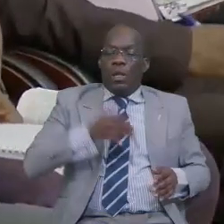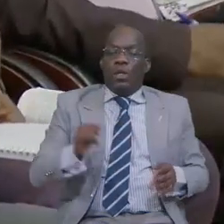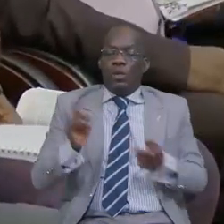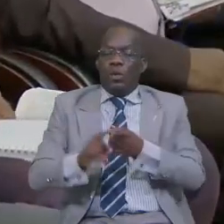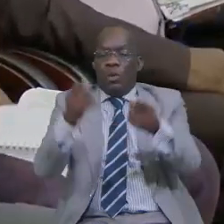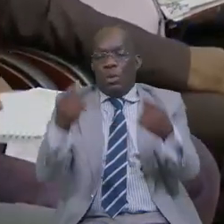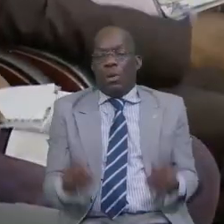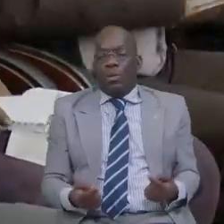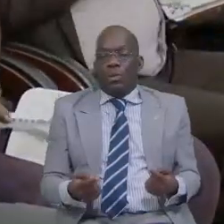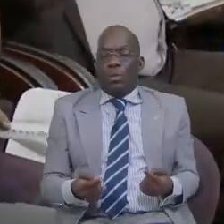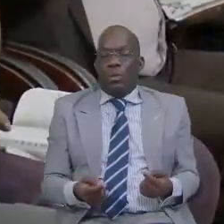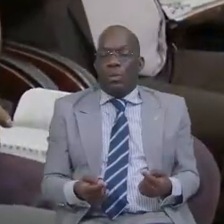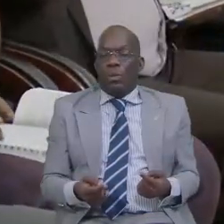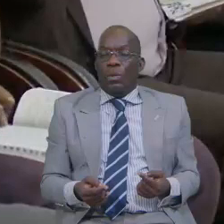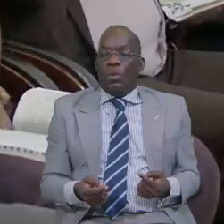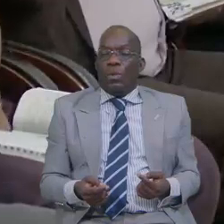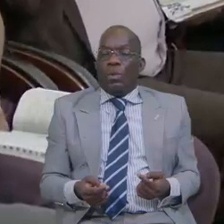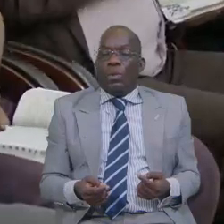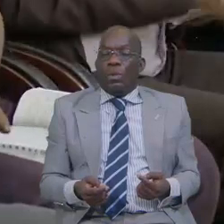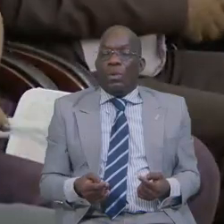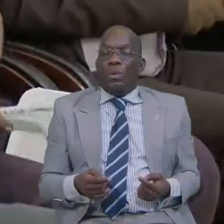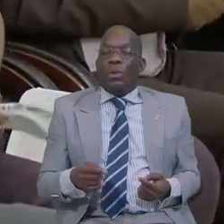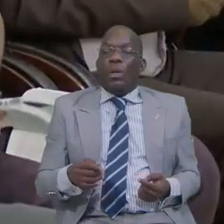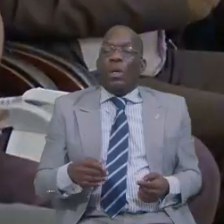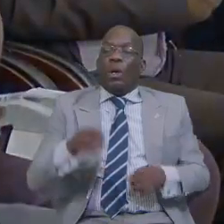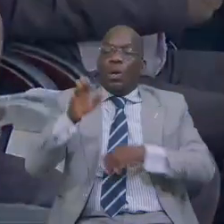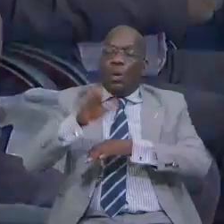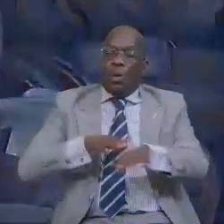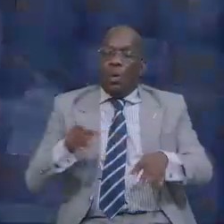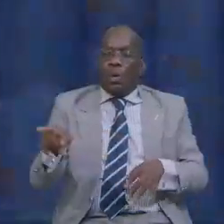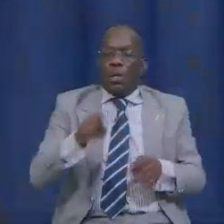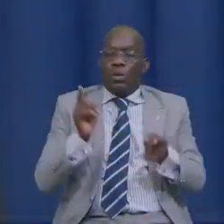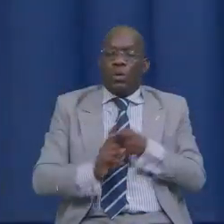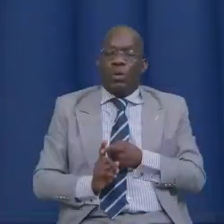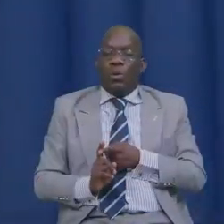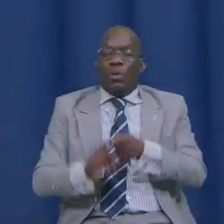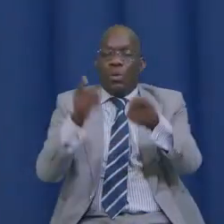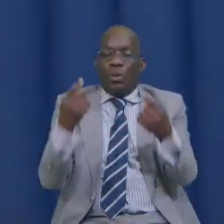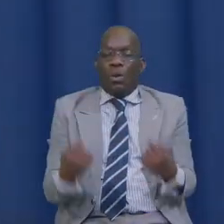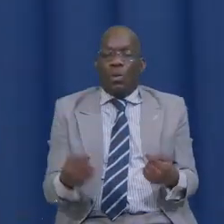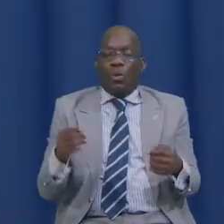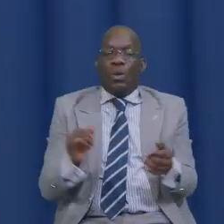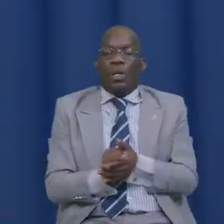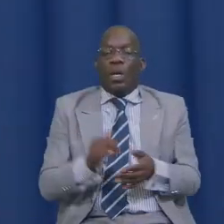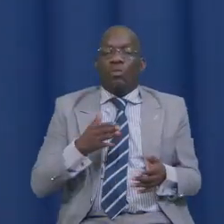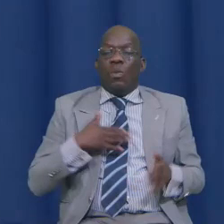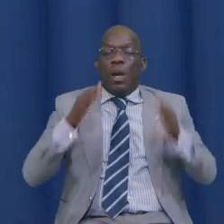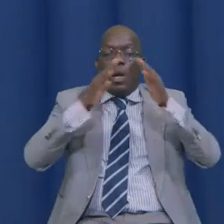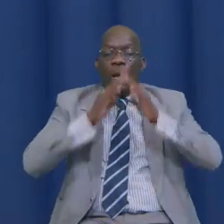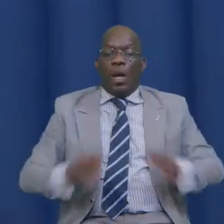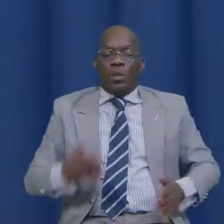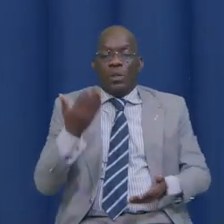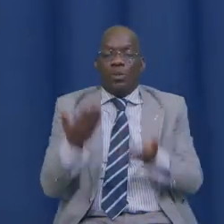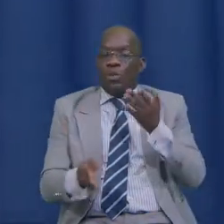this, look at this. Compel them to come in, that my house may